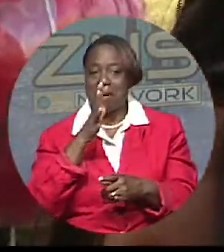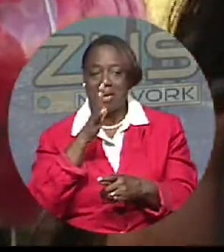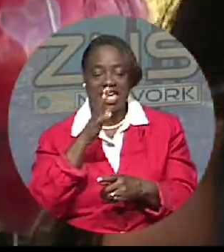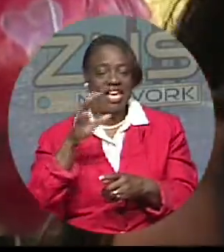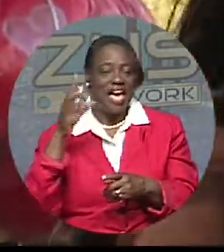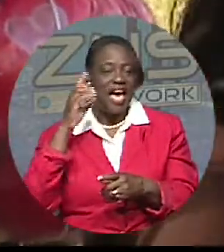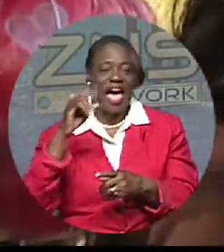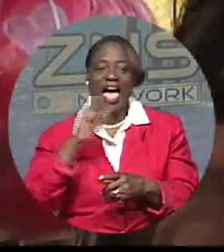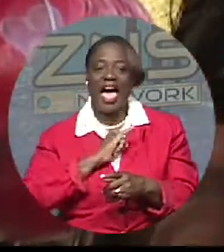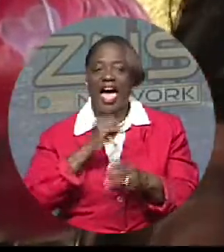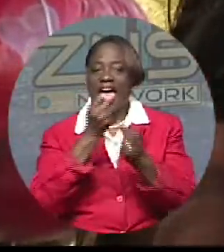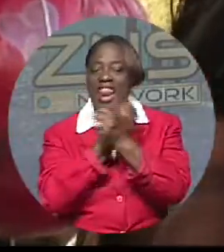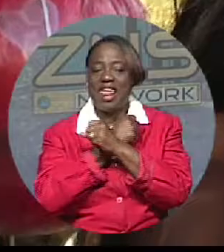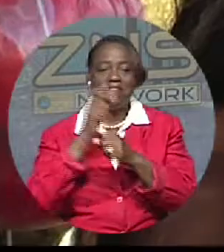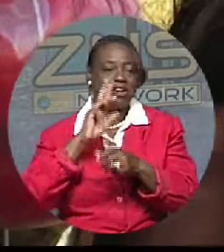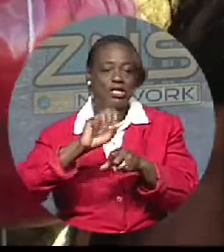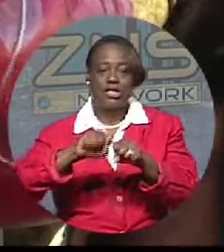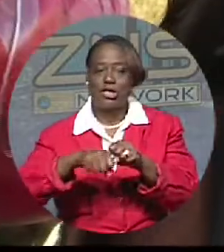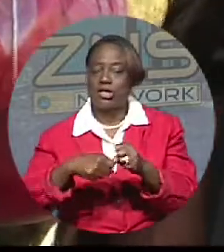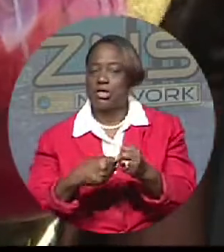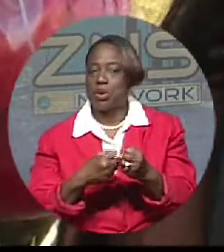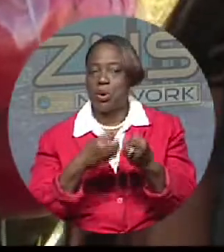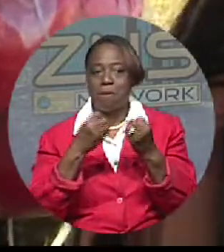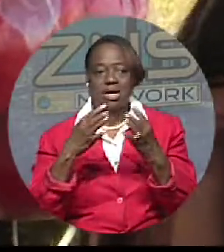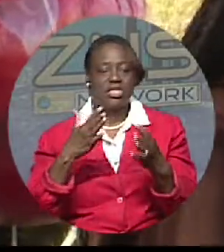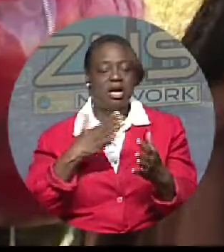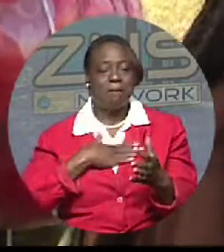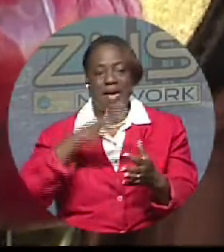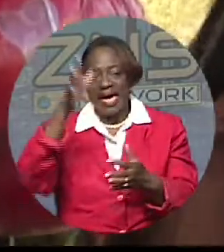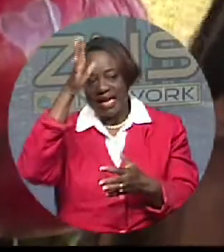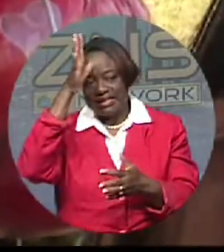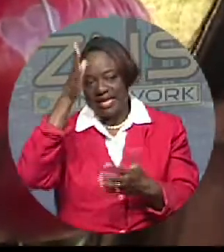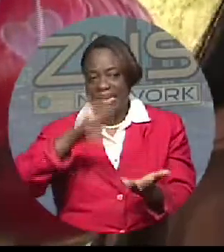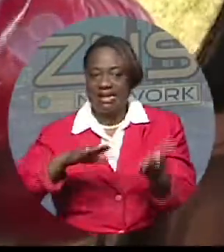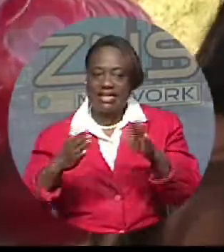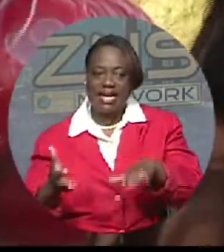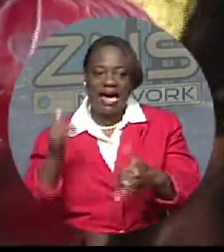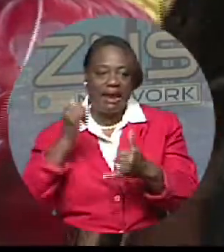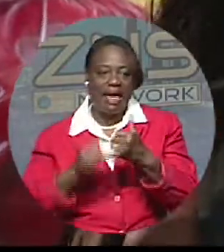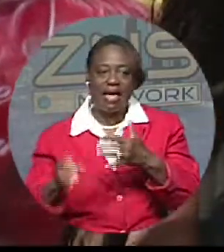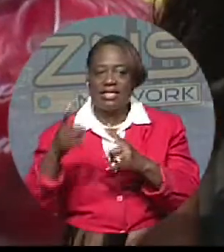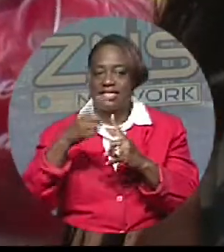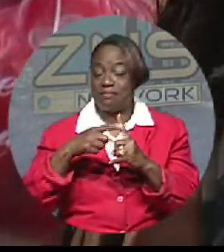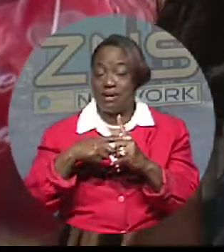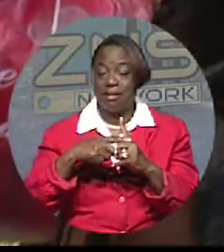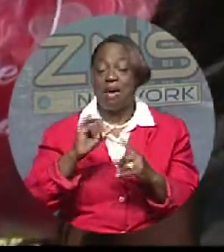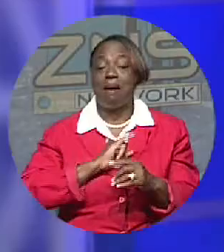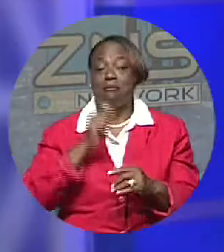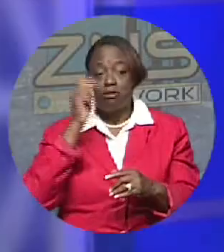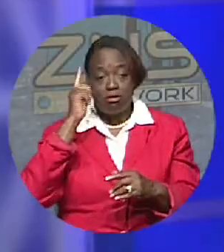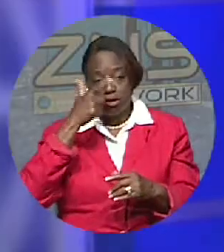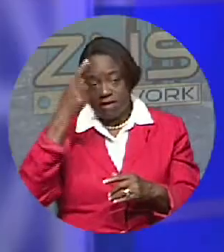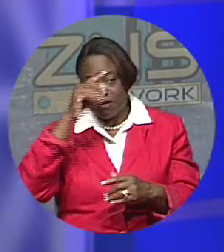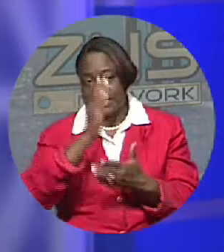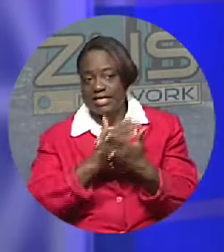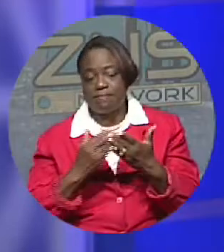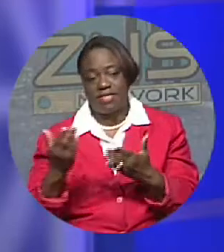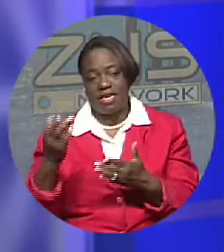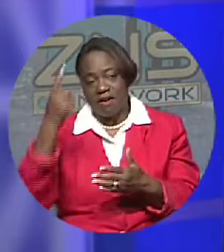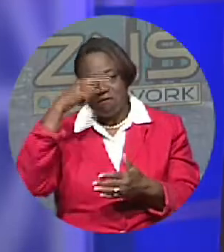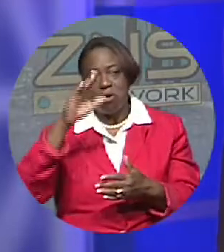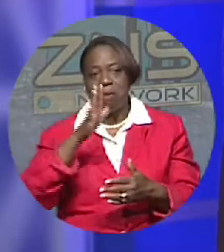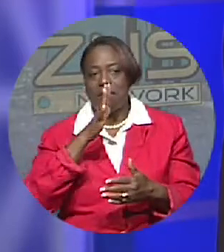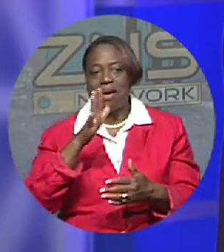love her so much, and how my father just died last month. I was looking for something special for like a little basket. So if you have